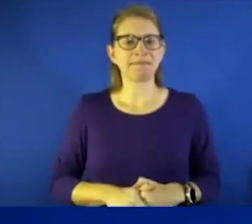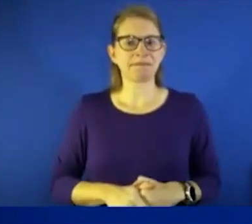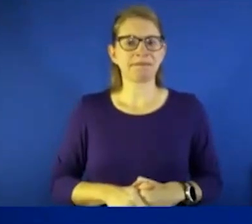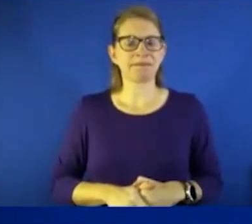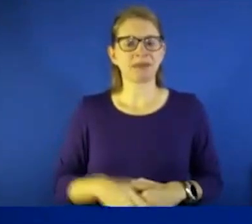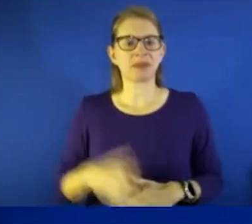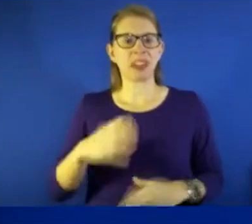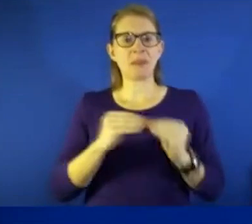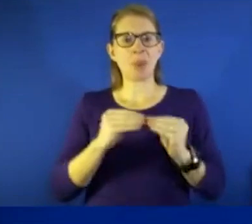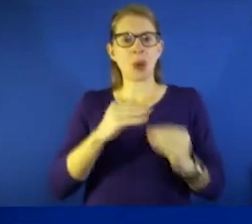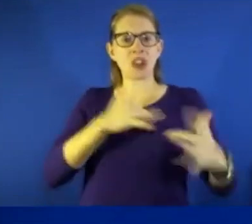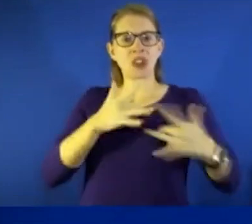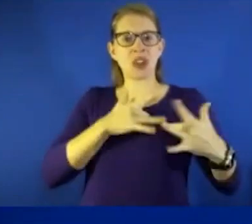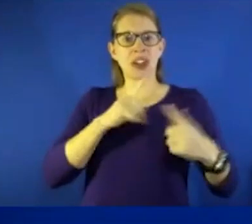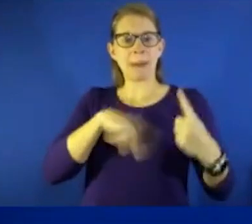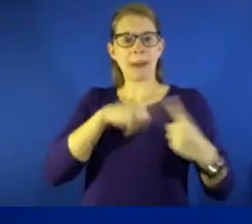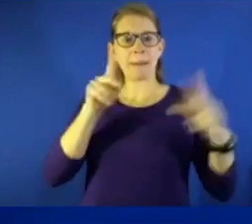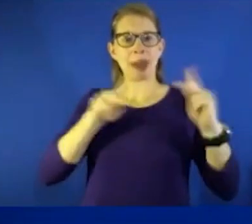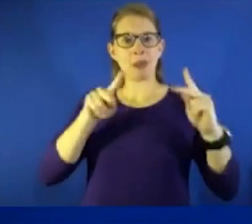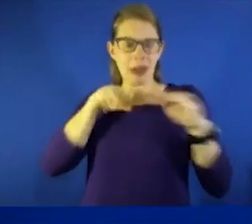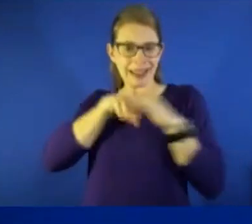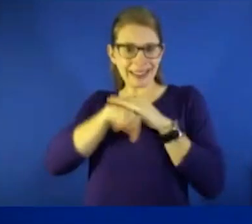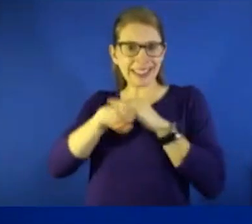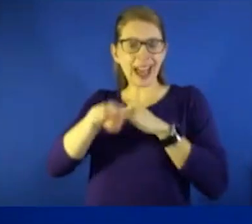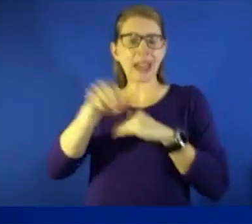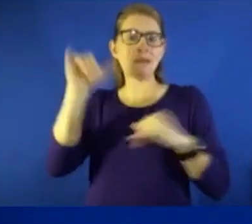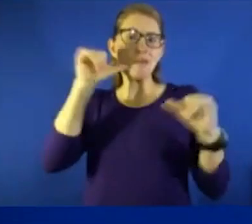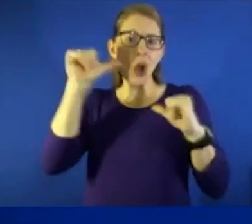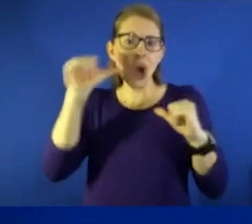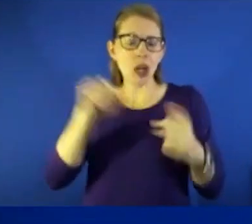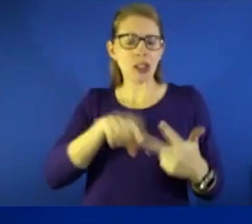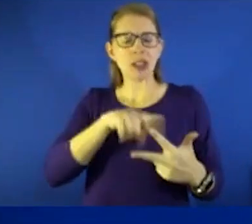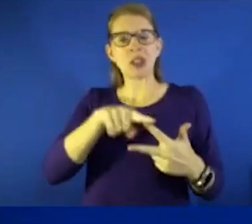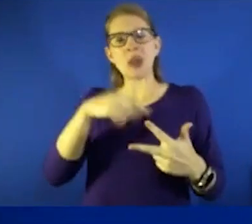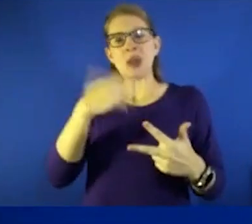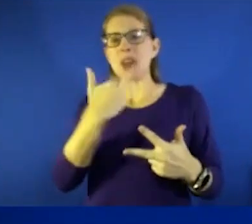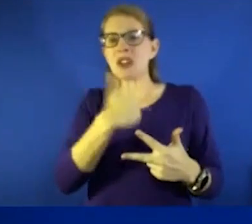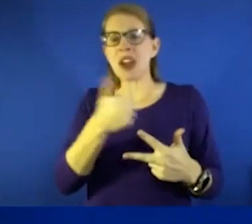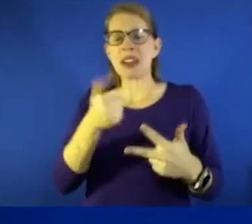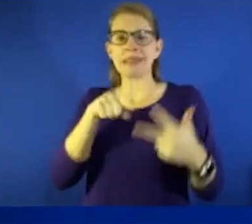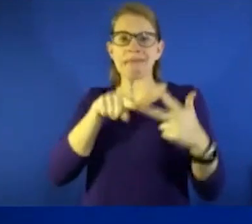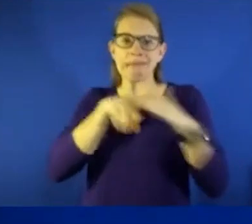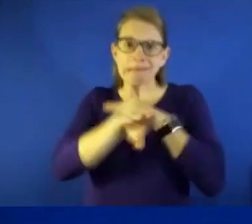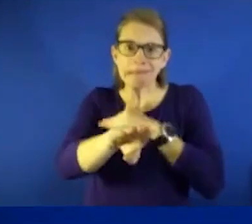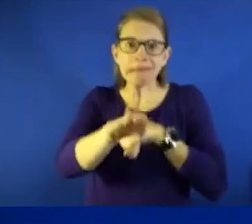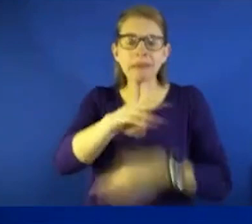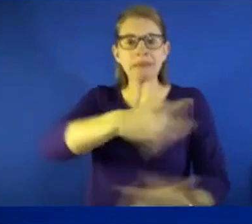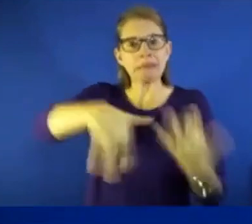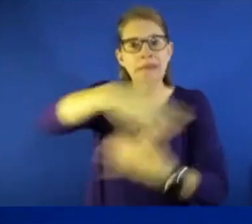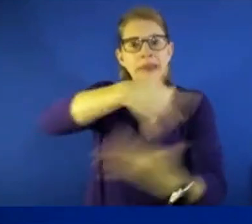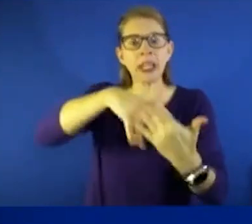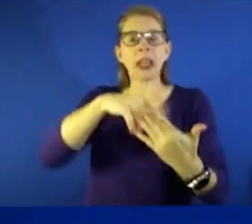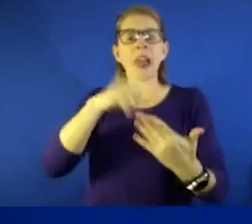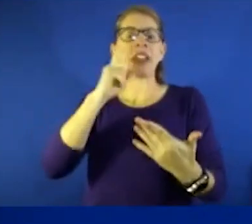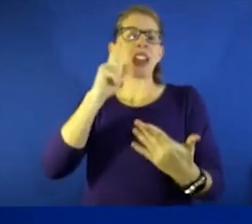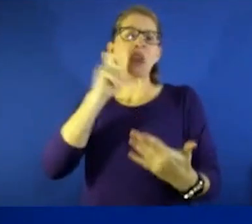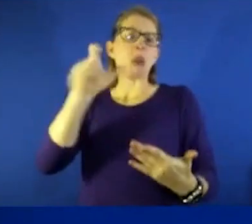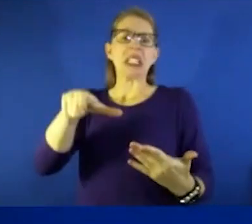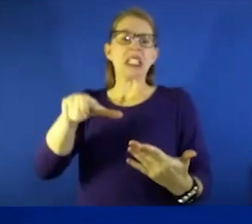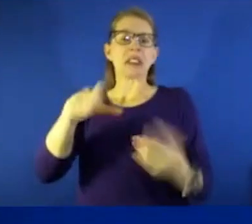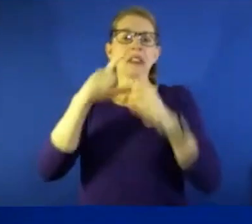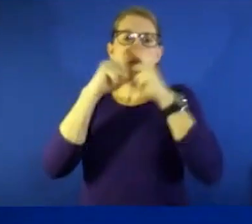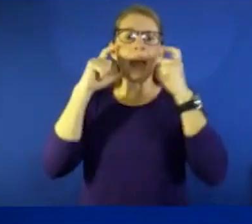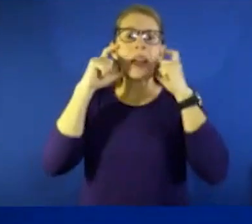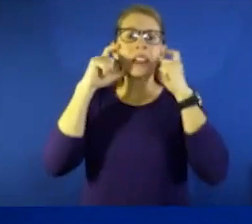about people going inside in bars, restaurants, and any kind of gatherings and thinking they don't need to wear masks. I mean, mask wearing had already been a bit on